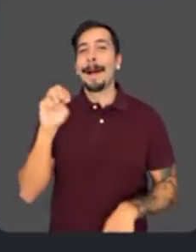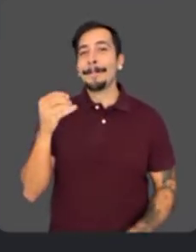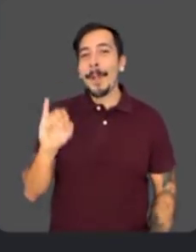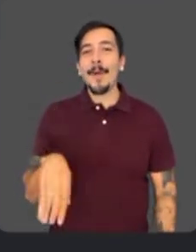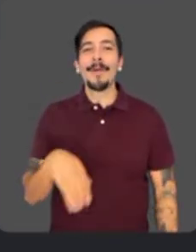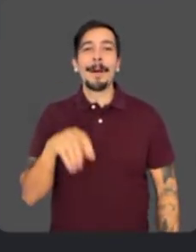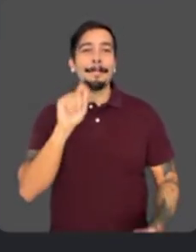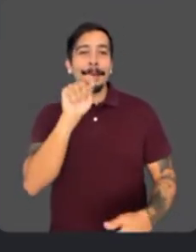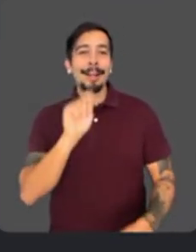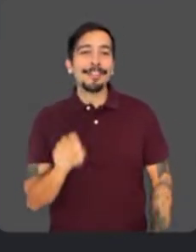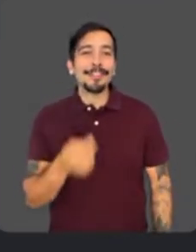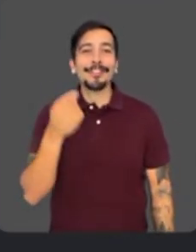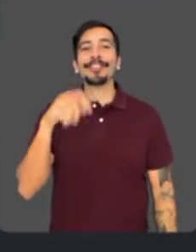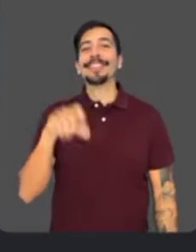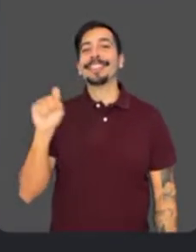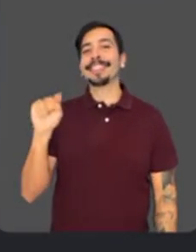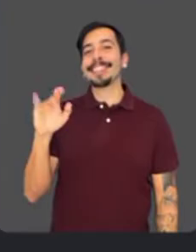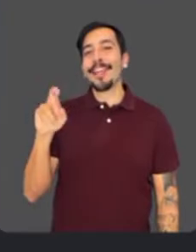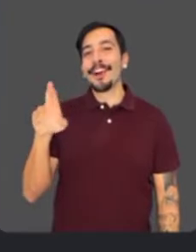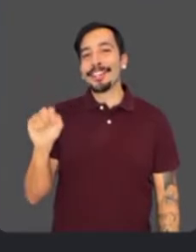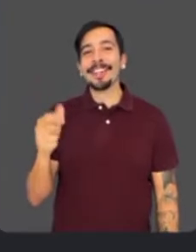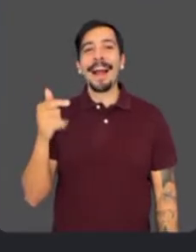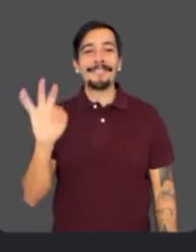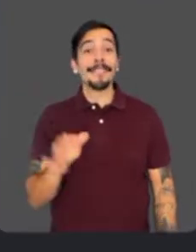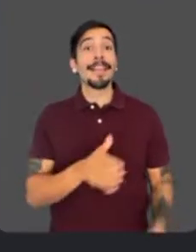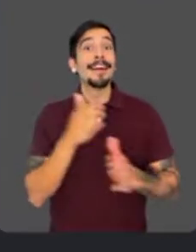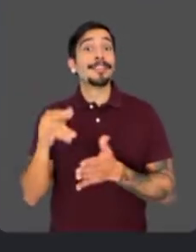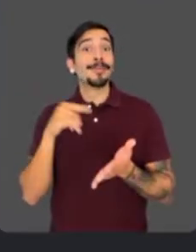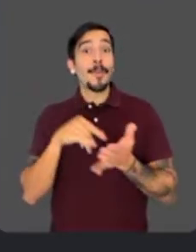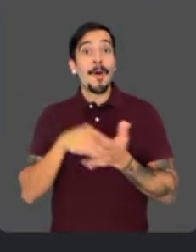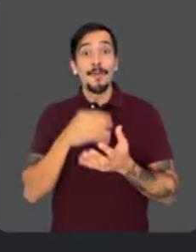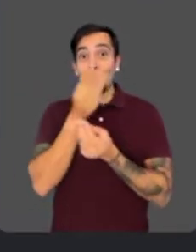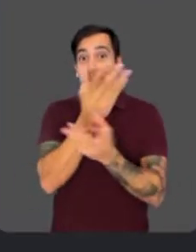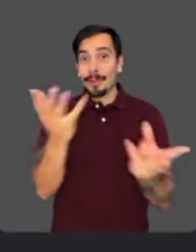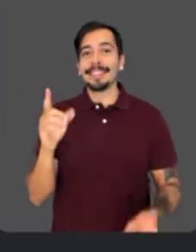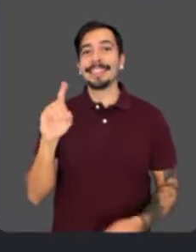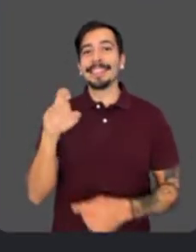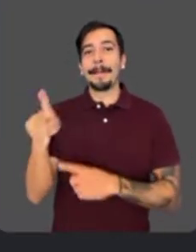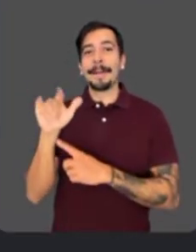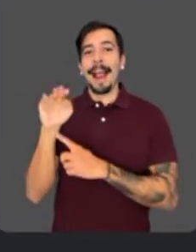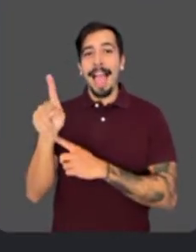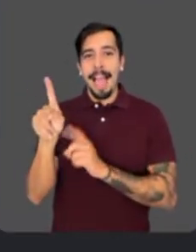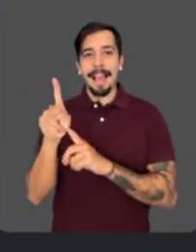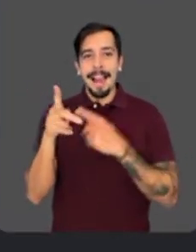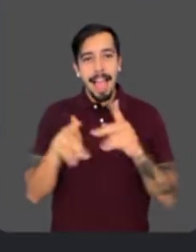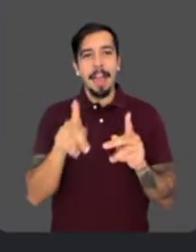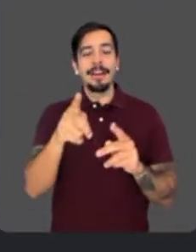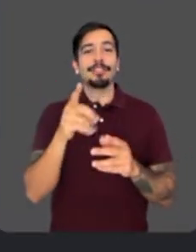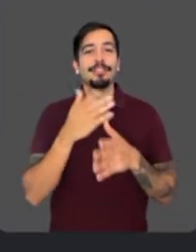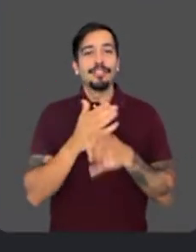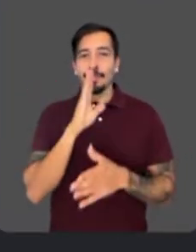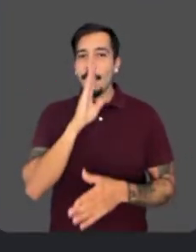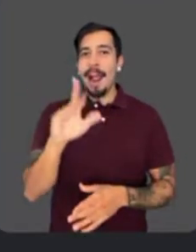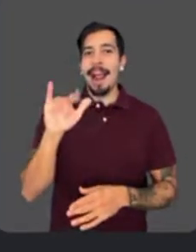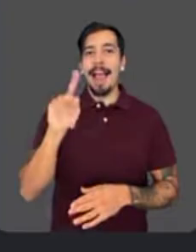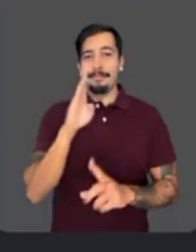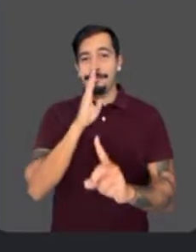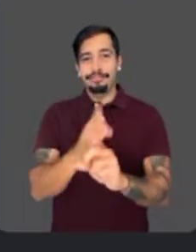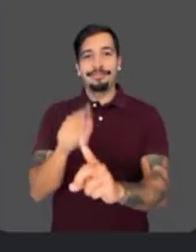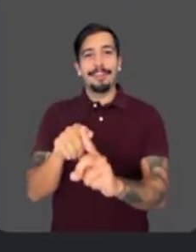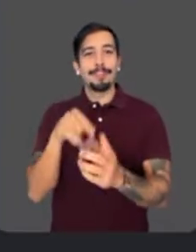emojis, punctuation, stickers, or GIFs. In other Android news, the addition of deep links allows you to directly share